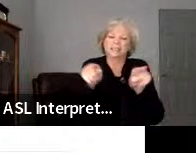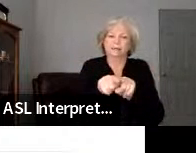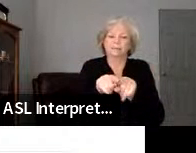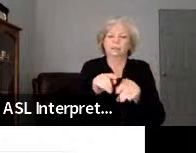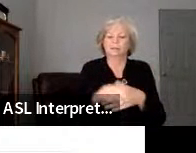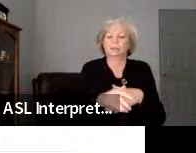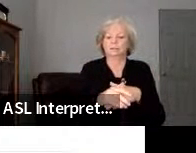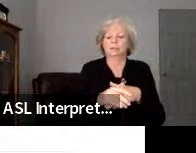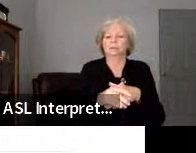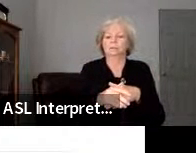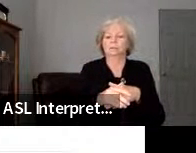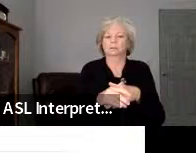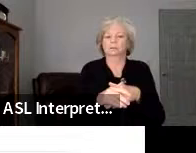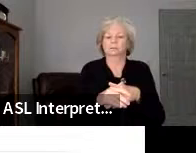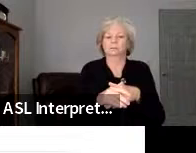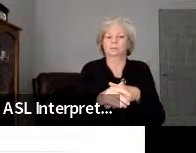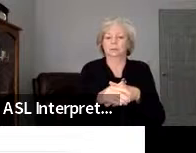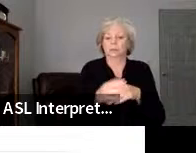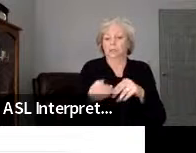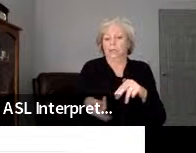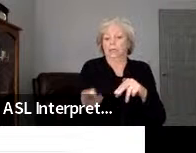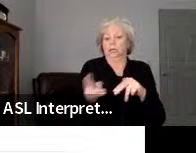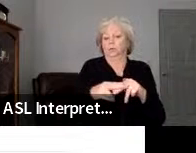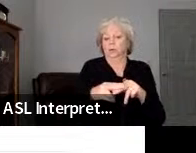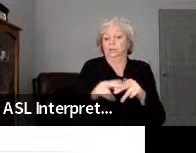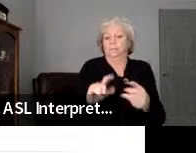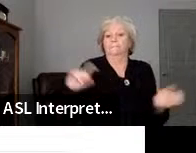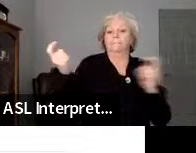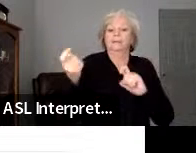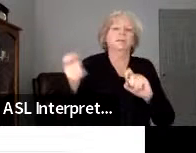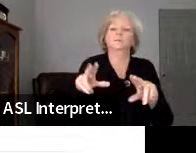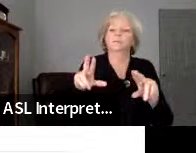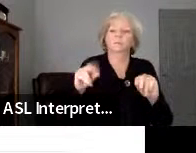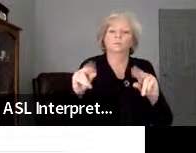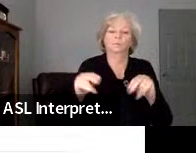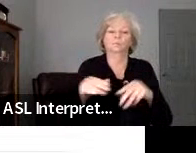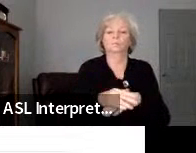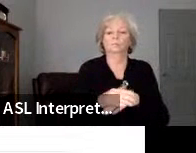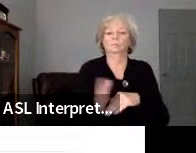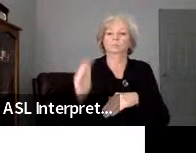dramatic increases, still kind of bouncing around a bit. Next slide.